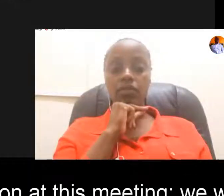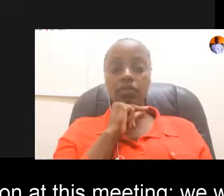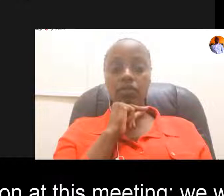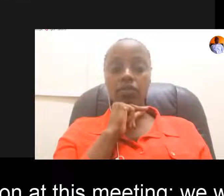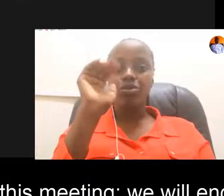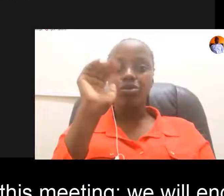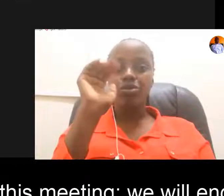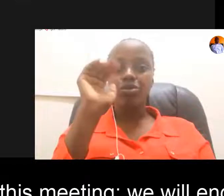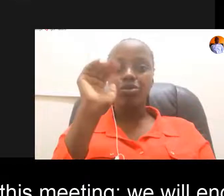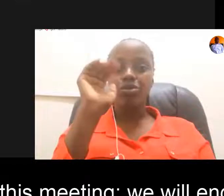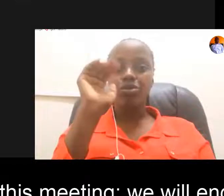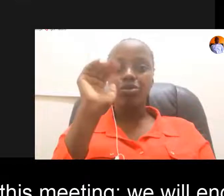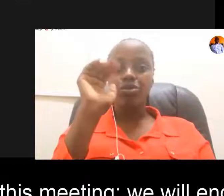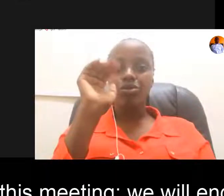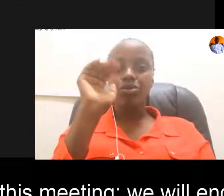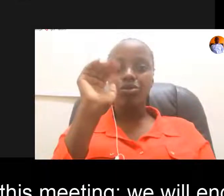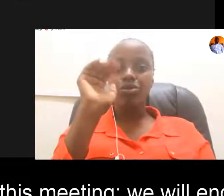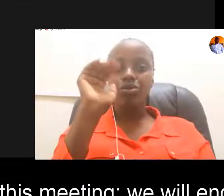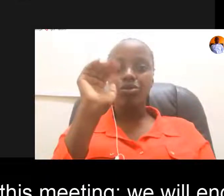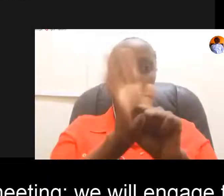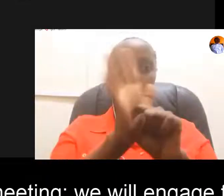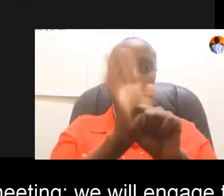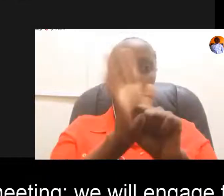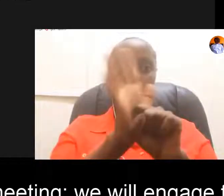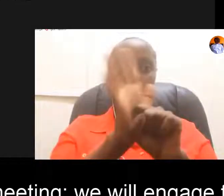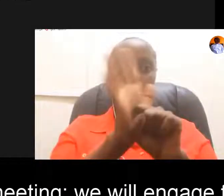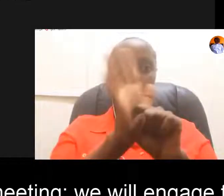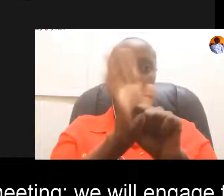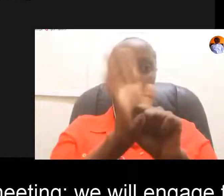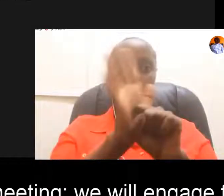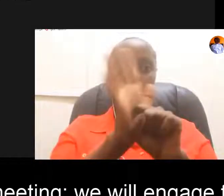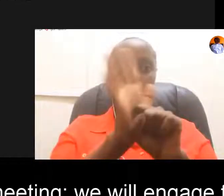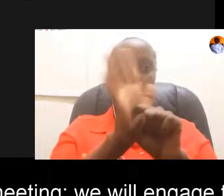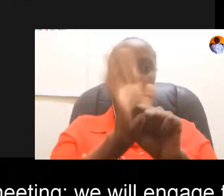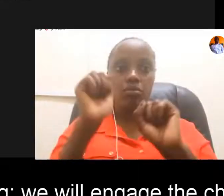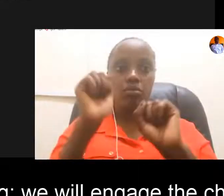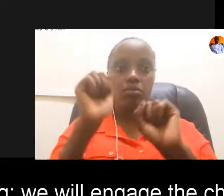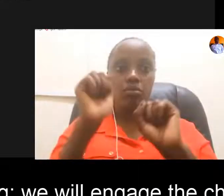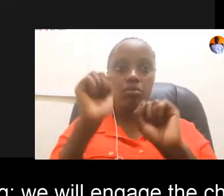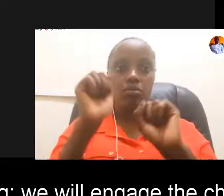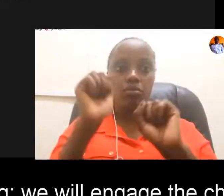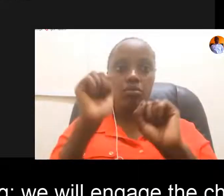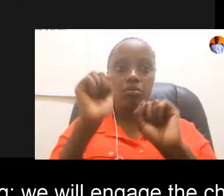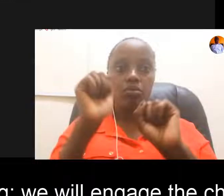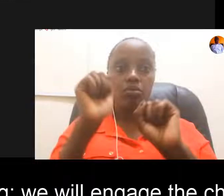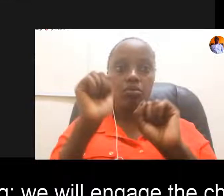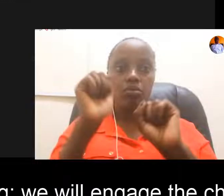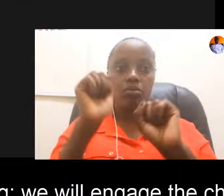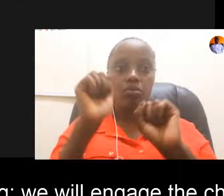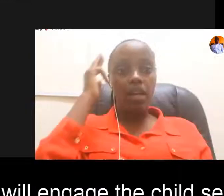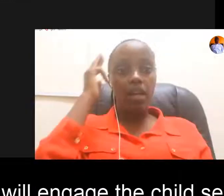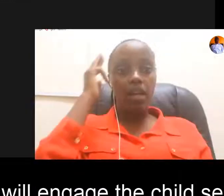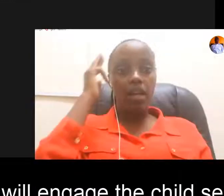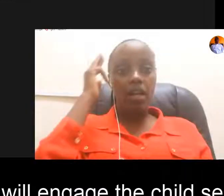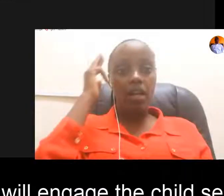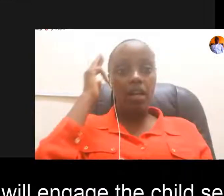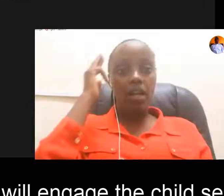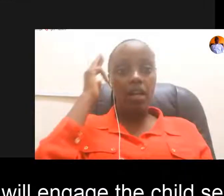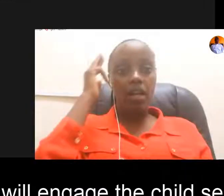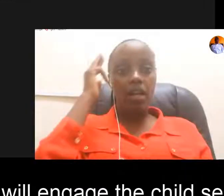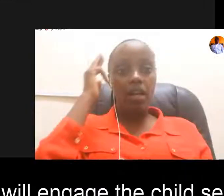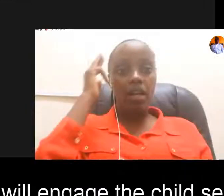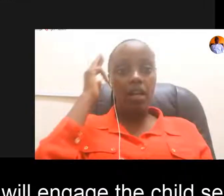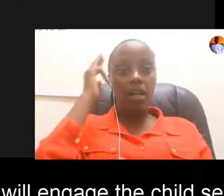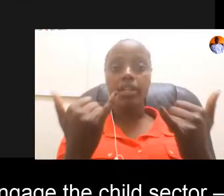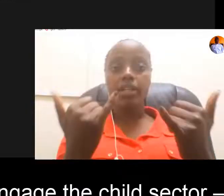won't want to come back to it. So that's what we are working towards with